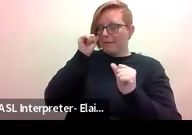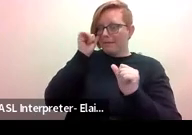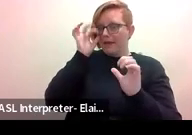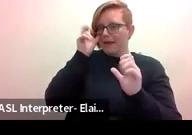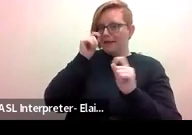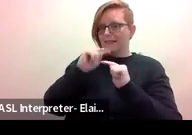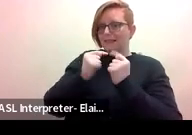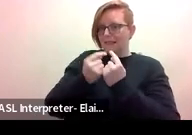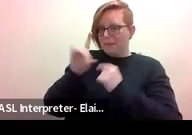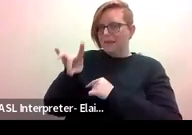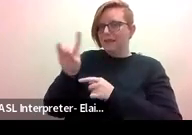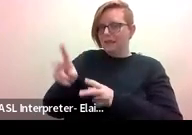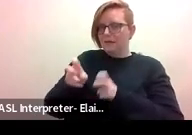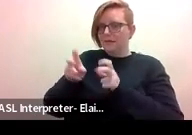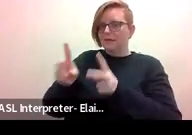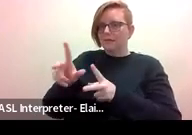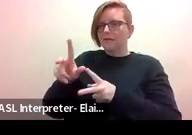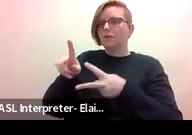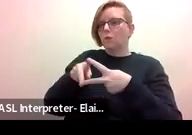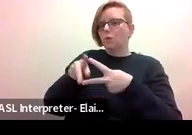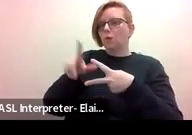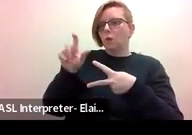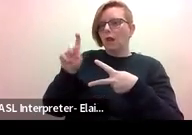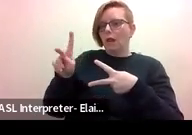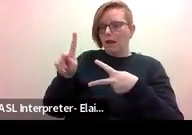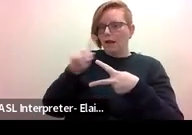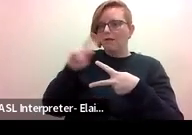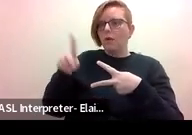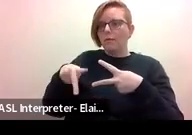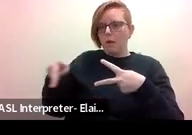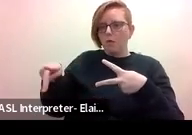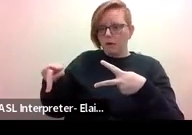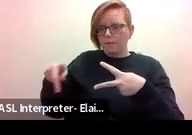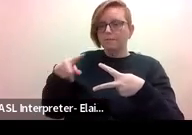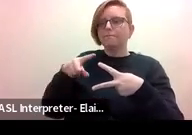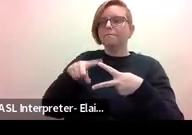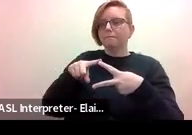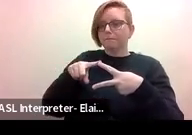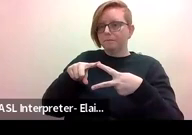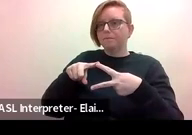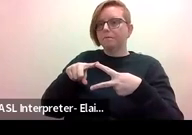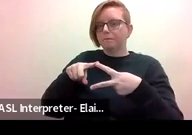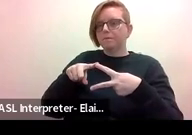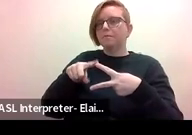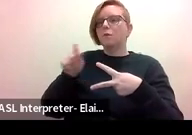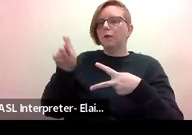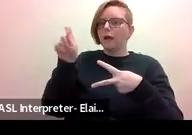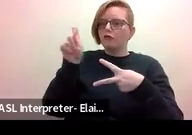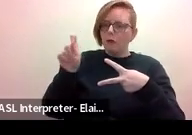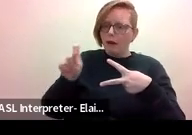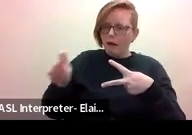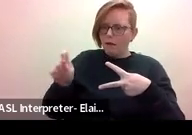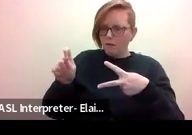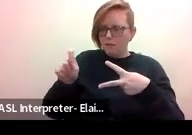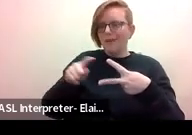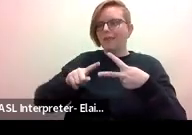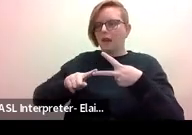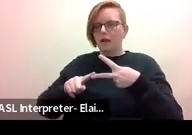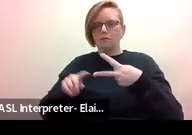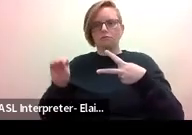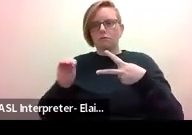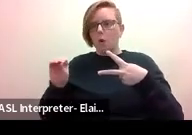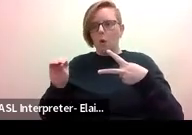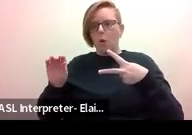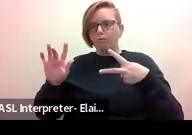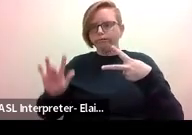Yep, Carly, thank you. She's dropped in two links to the PowerPoint, one where you can take some notes and the other one that has no note space,